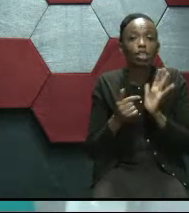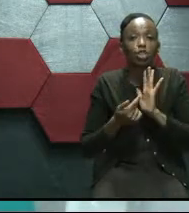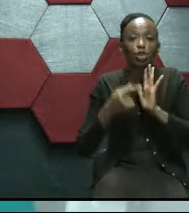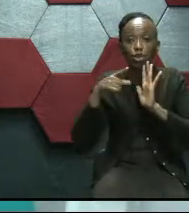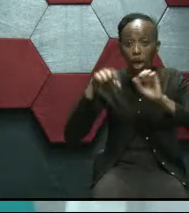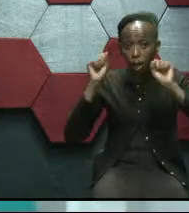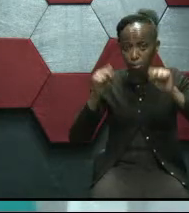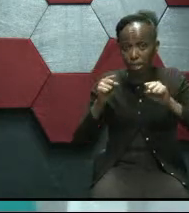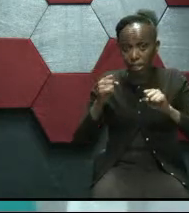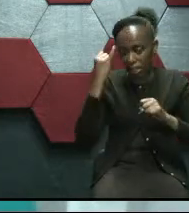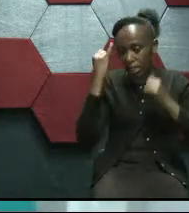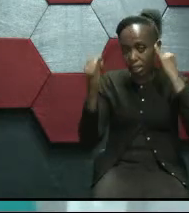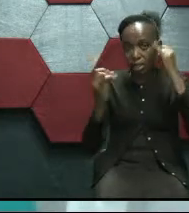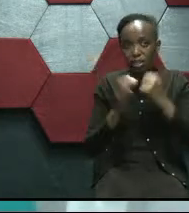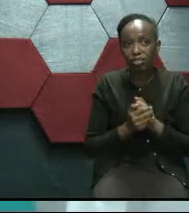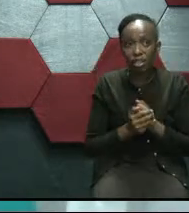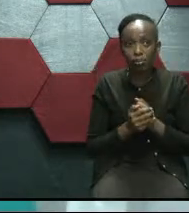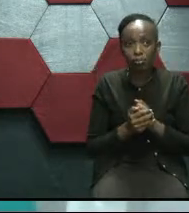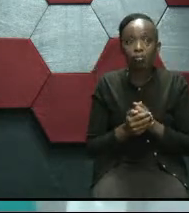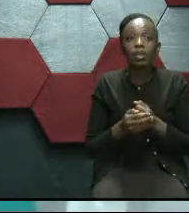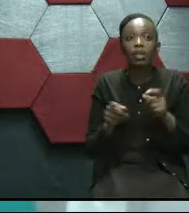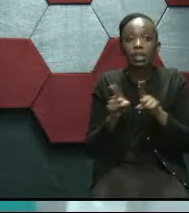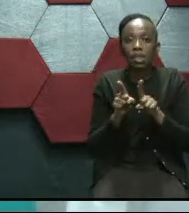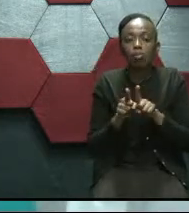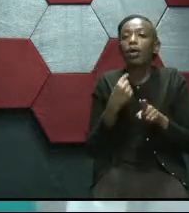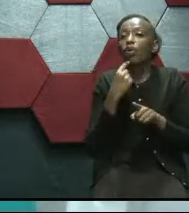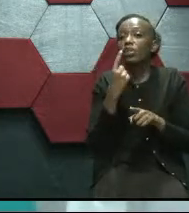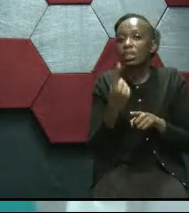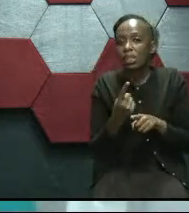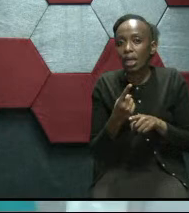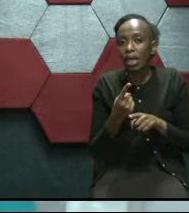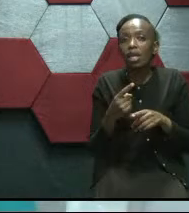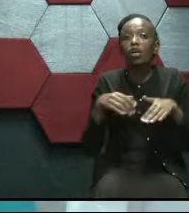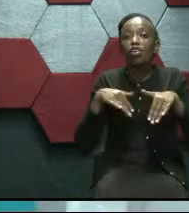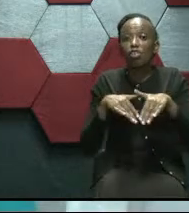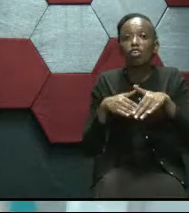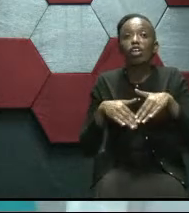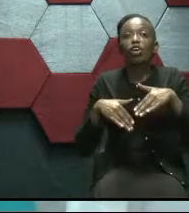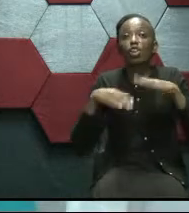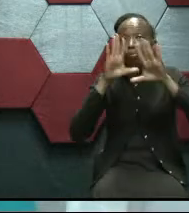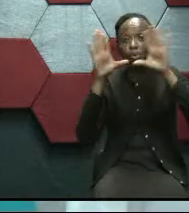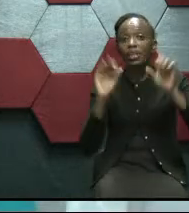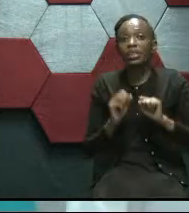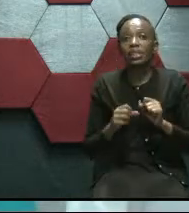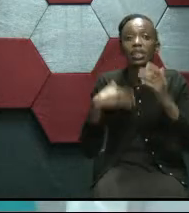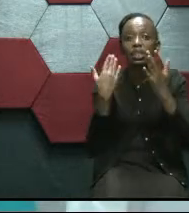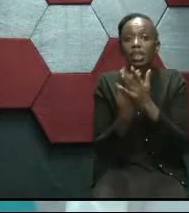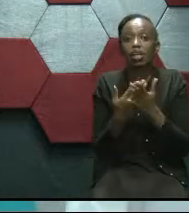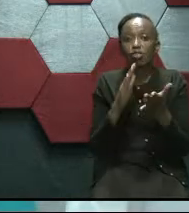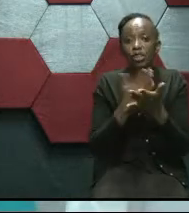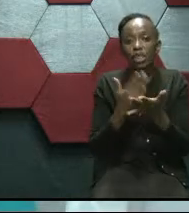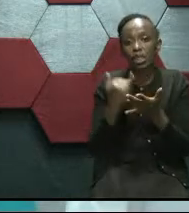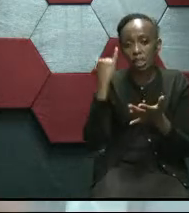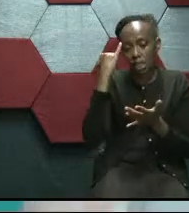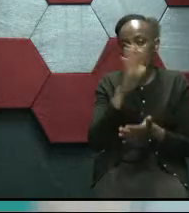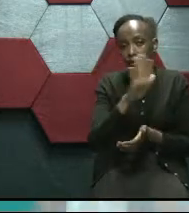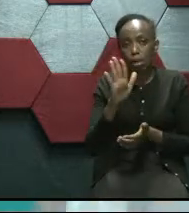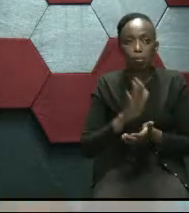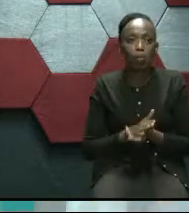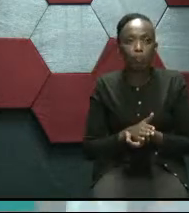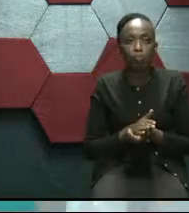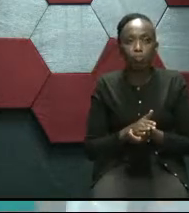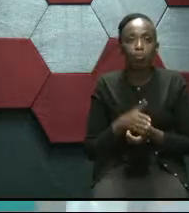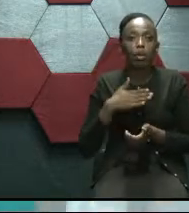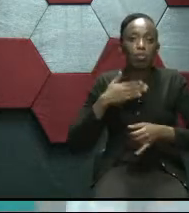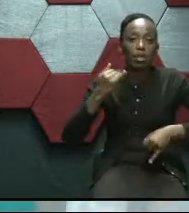and creativity. Let me echo His Excellency's thanks to you for sharing your ideas. I was